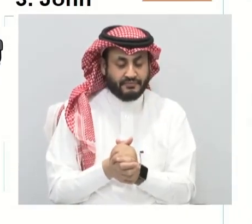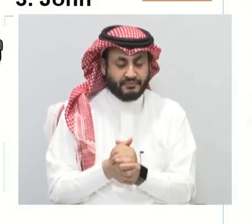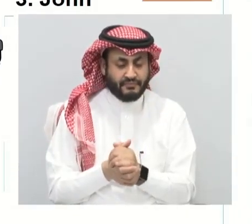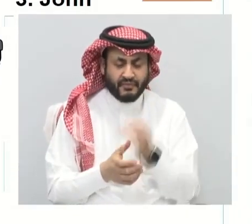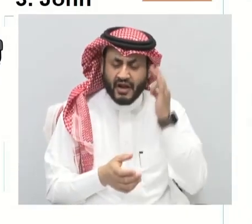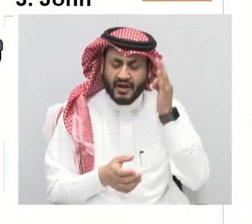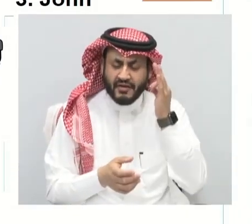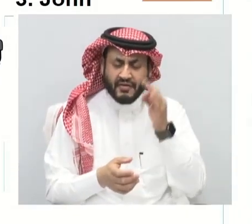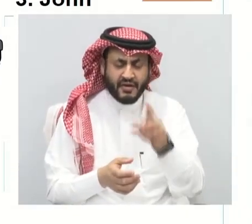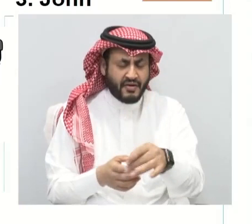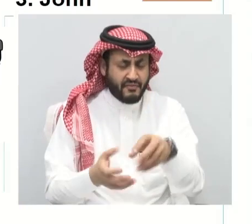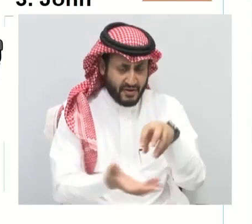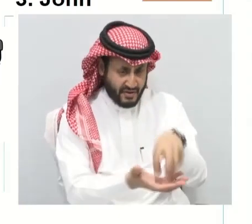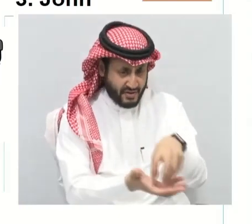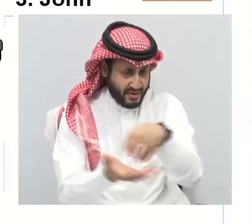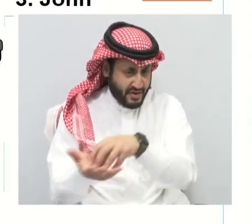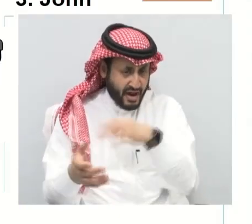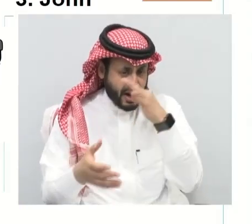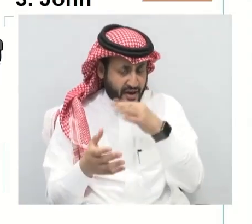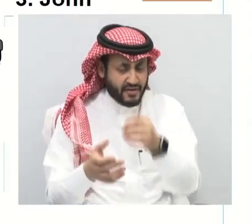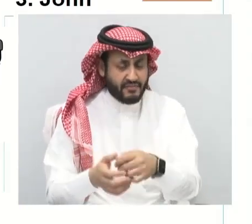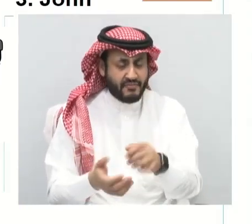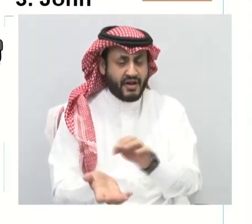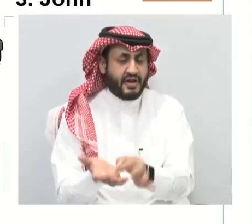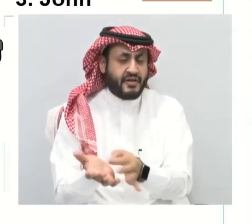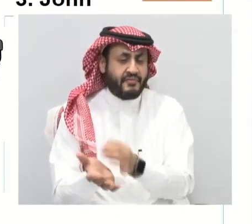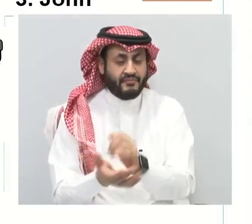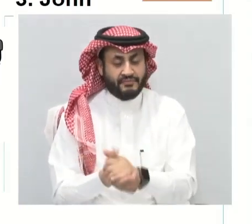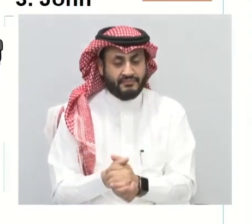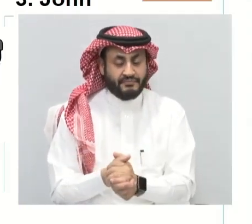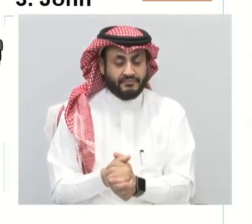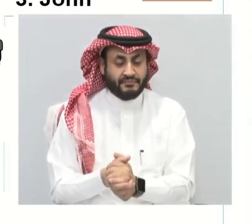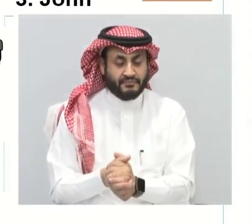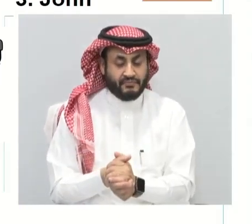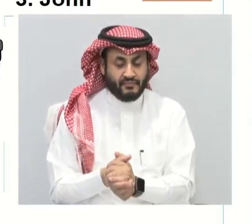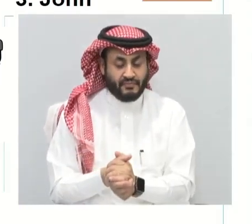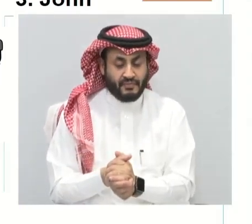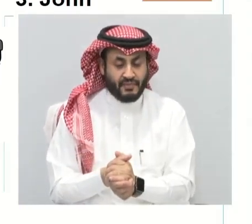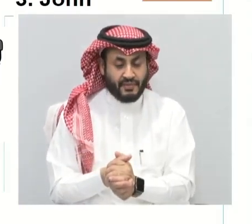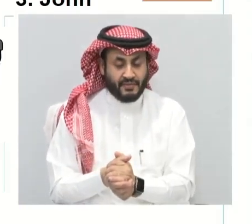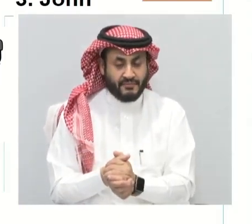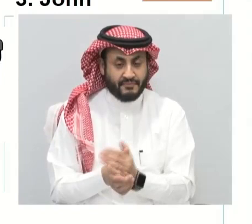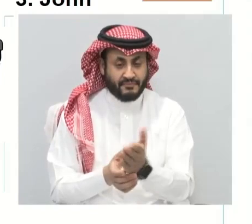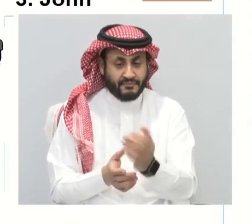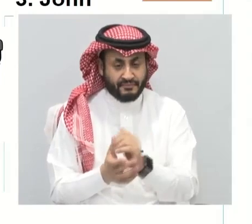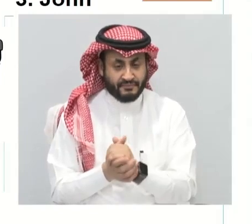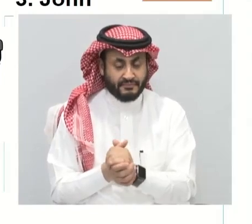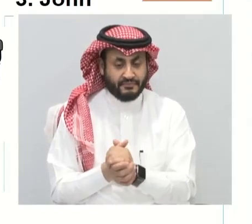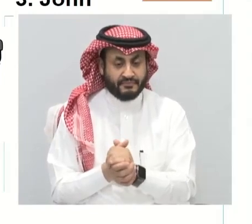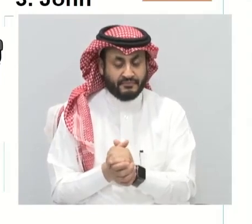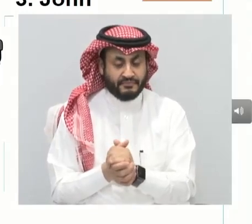to report this voice message and write it as a note, okay?